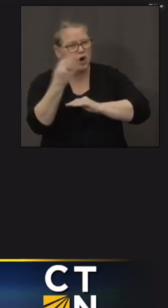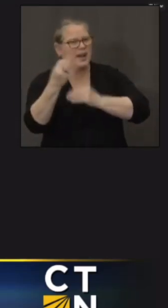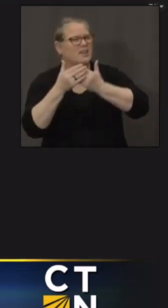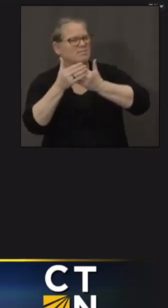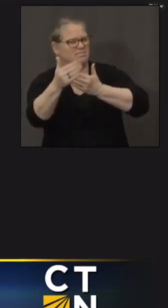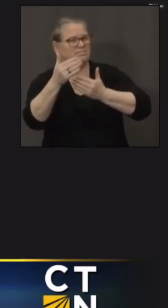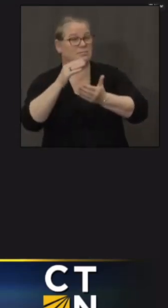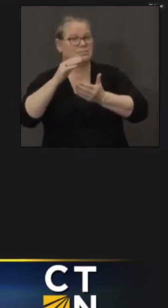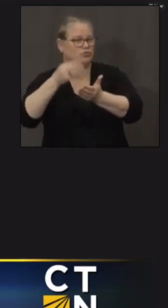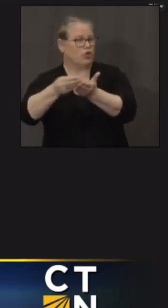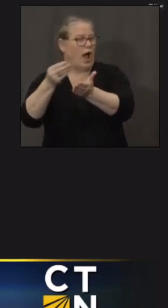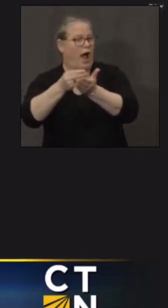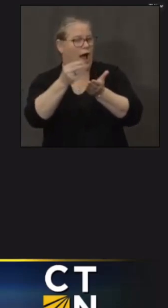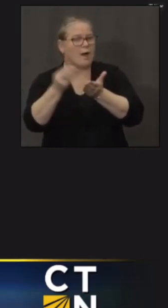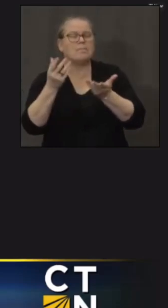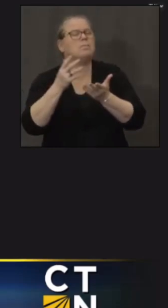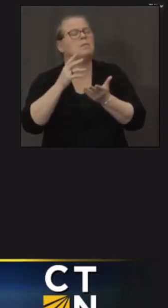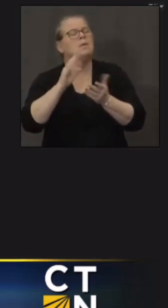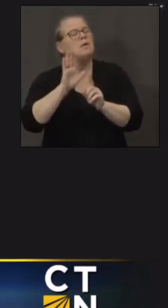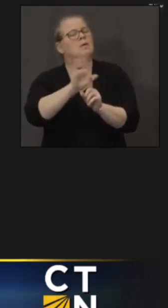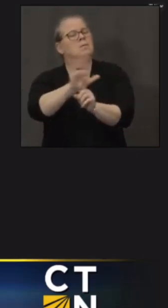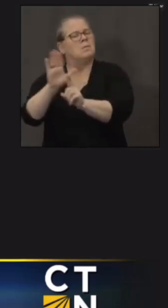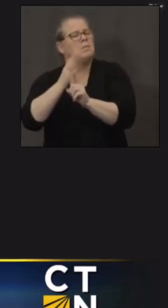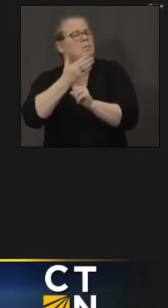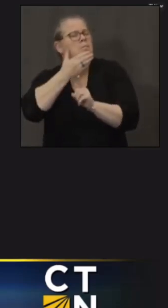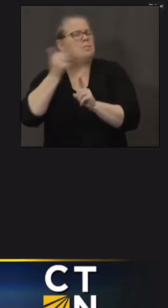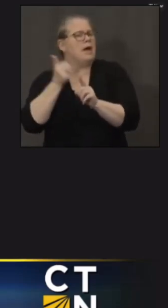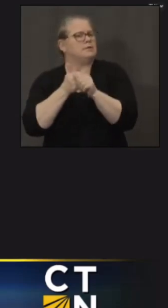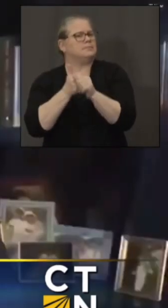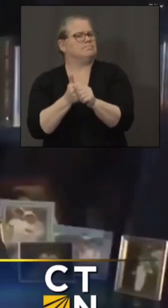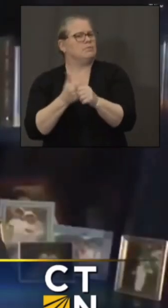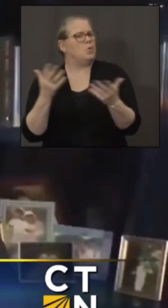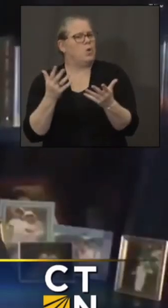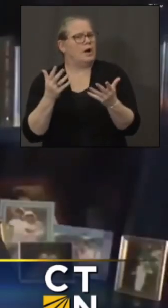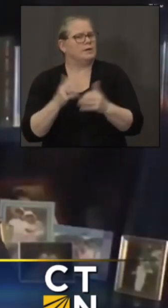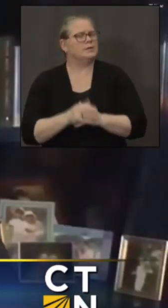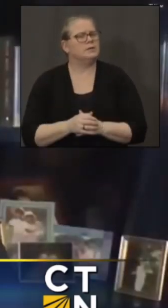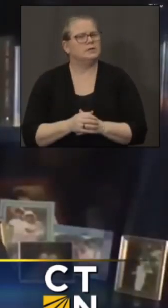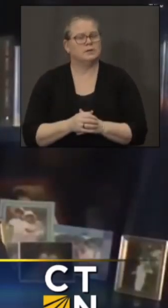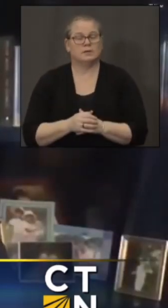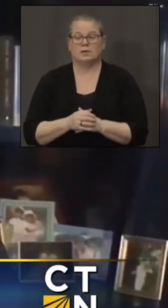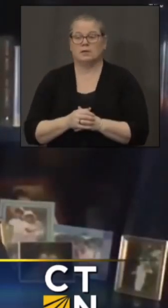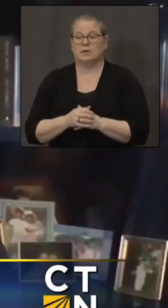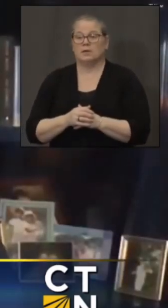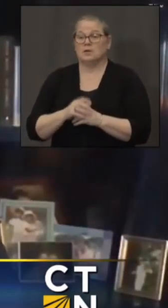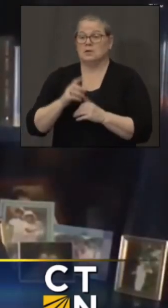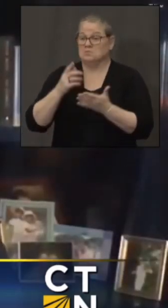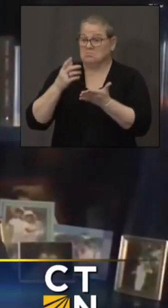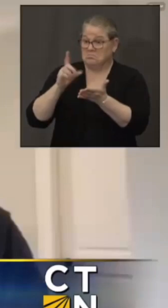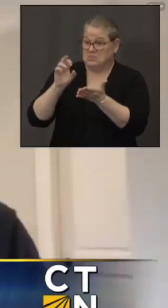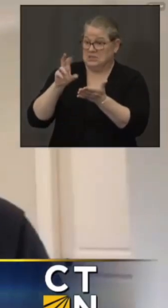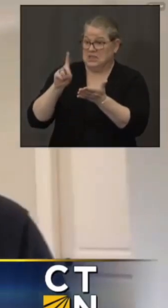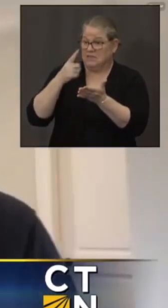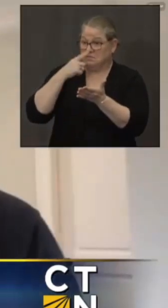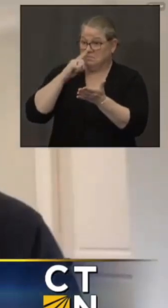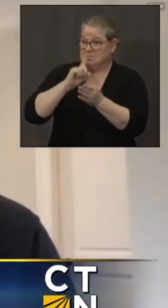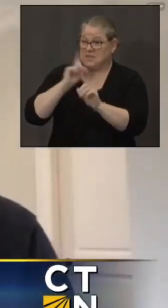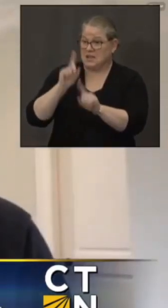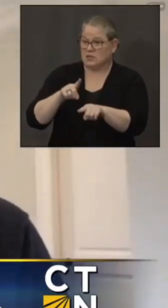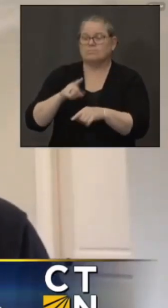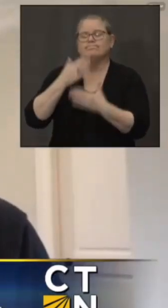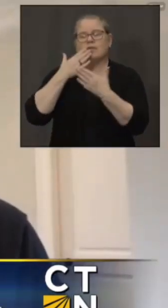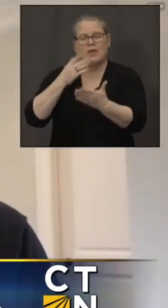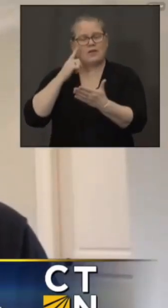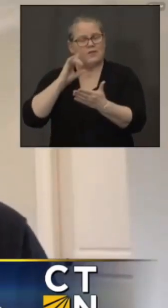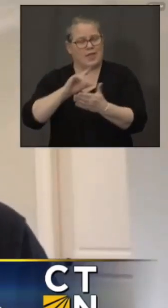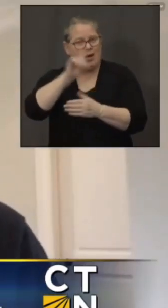suggestions for, I guess, best practices? Why don't you take that, David? Yeah, John, thanks for the question. And as the governor mentioned, I've been in